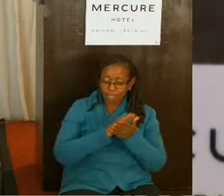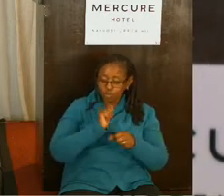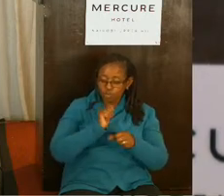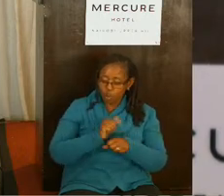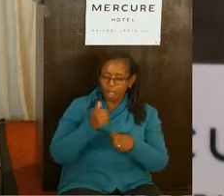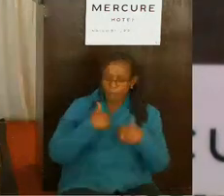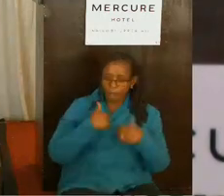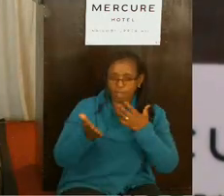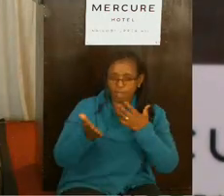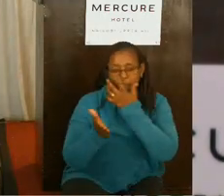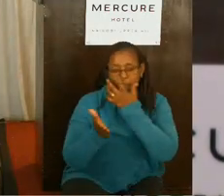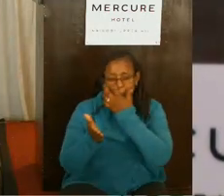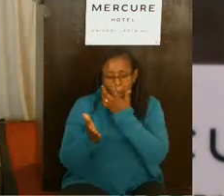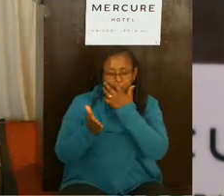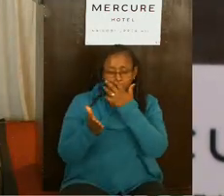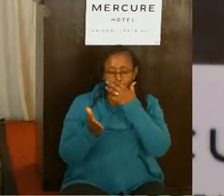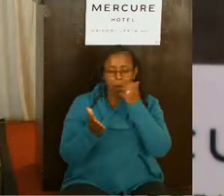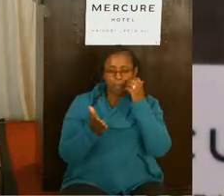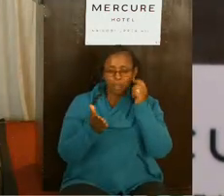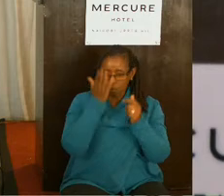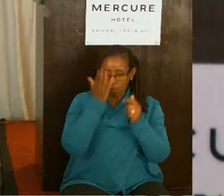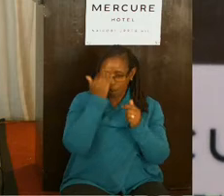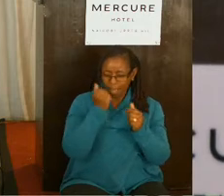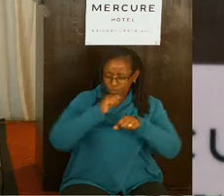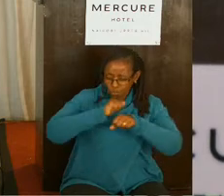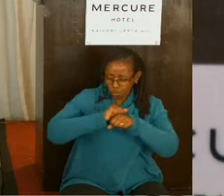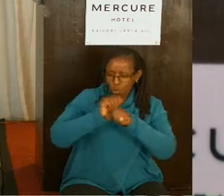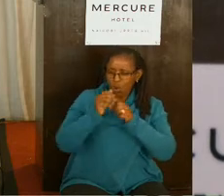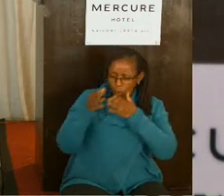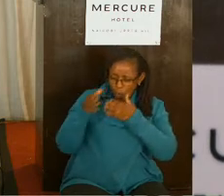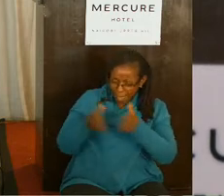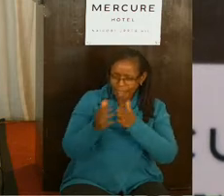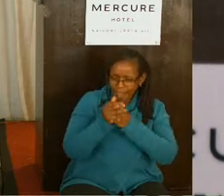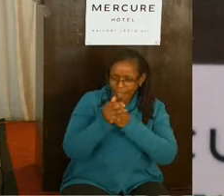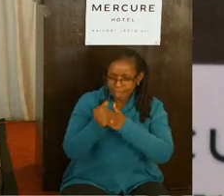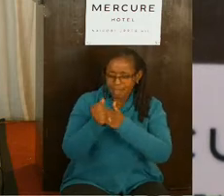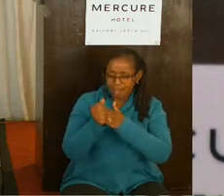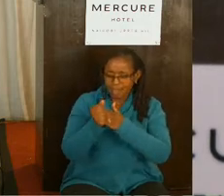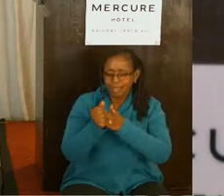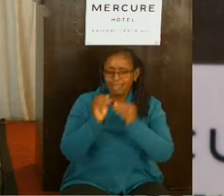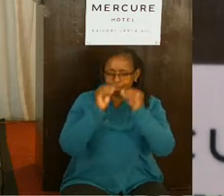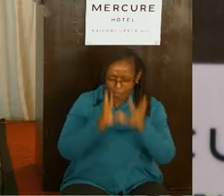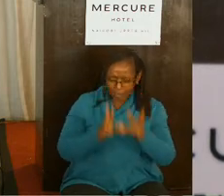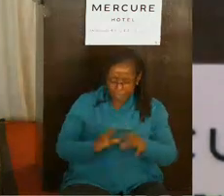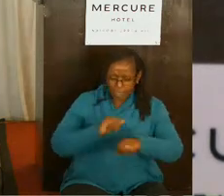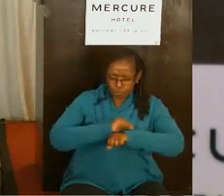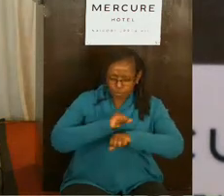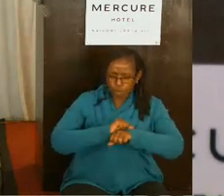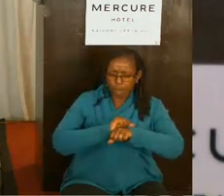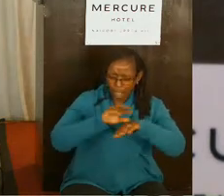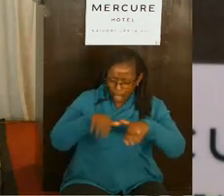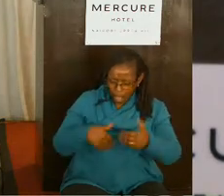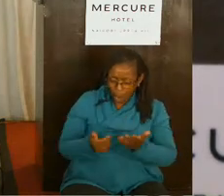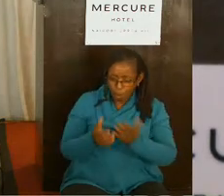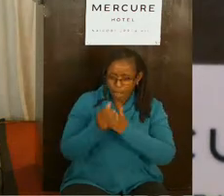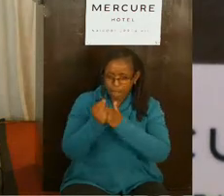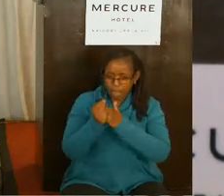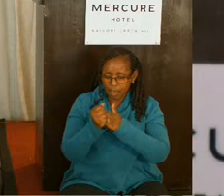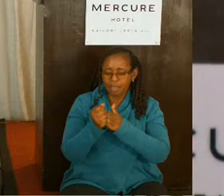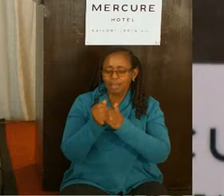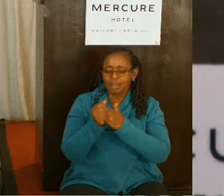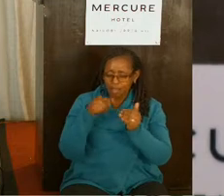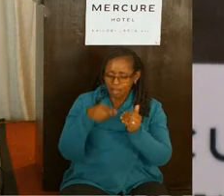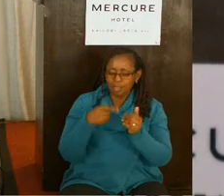of the leadership in the school because of the teachers in the school who have taken